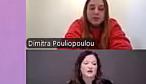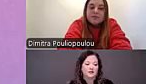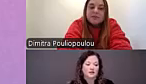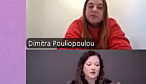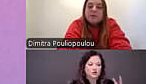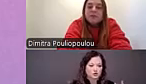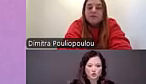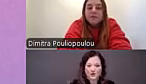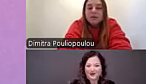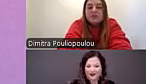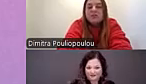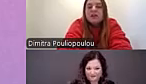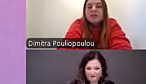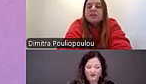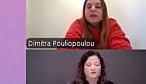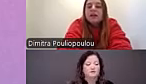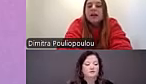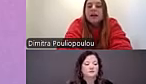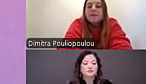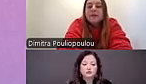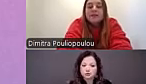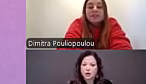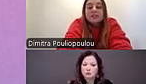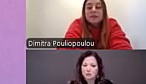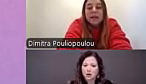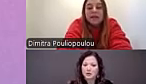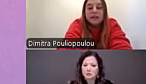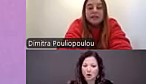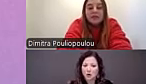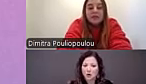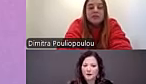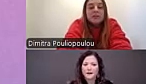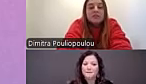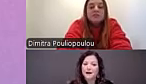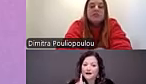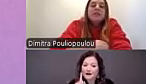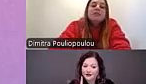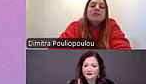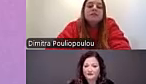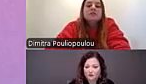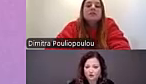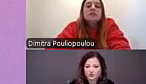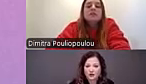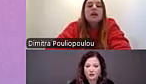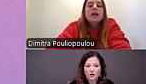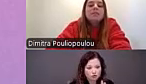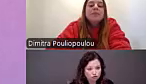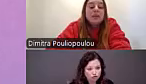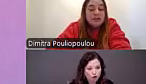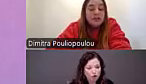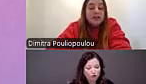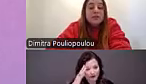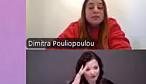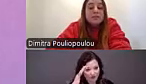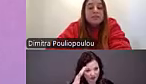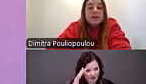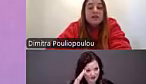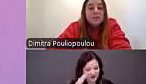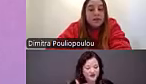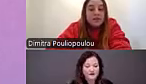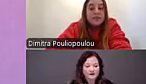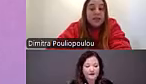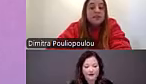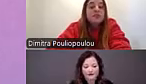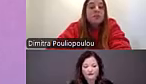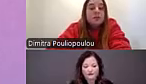of the program with you, but before I do that, I'll just highlight the core philosophy here. So every element was